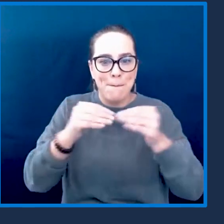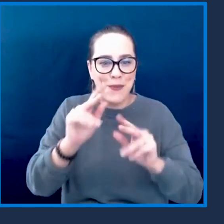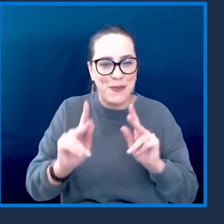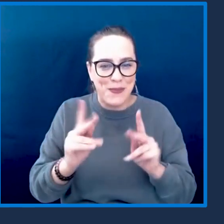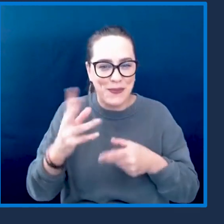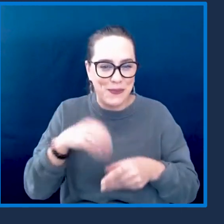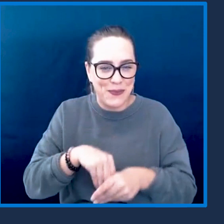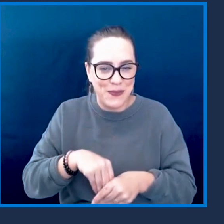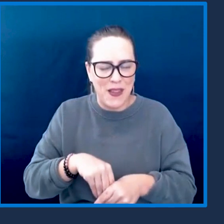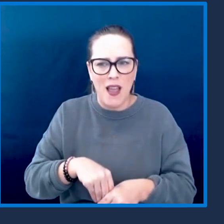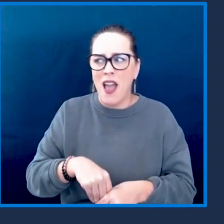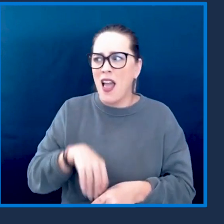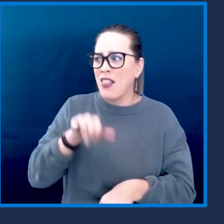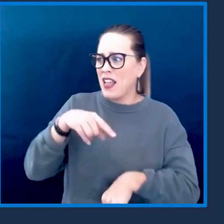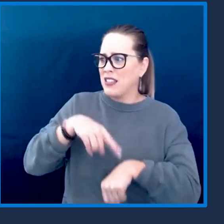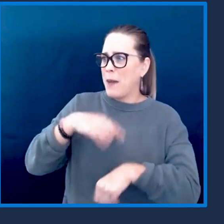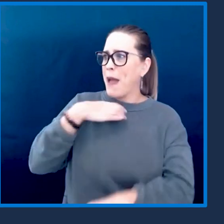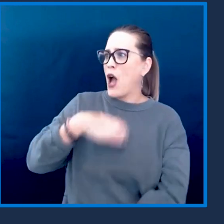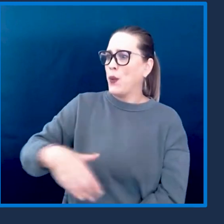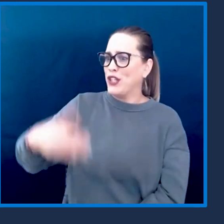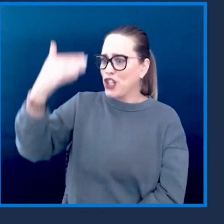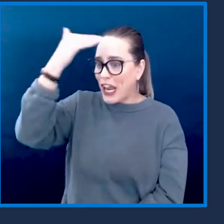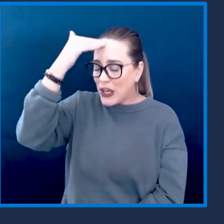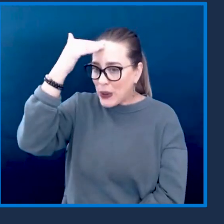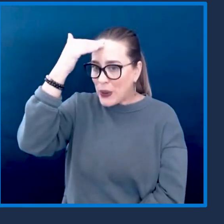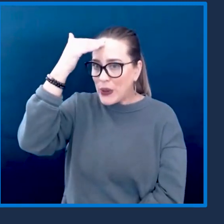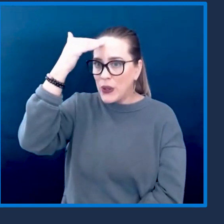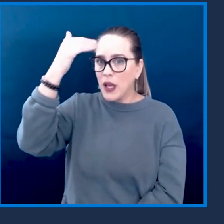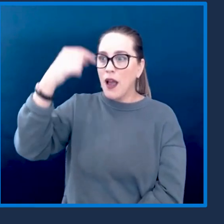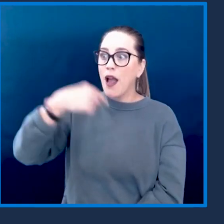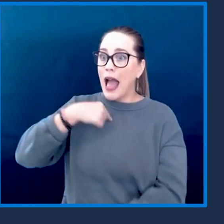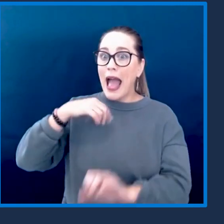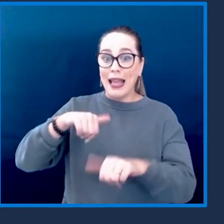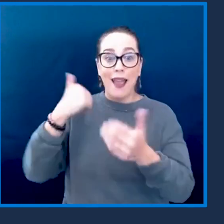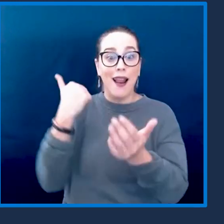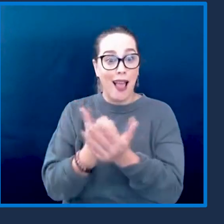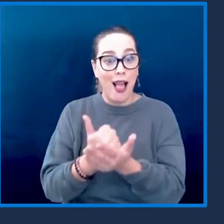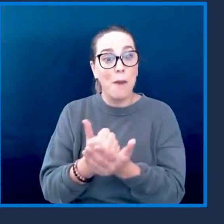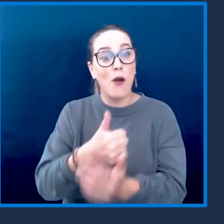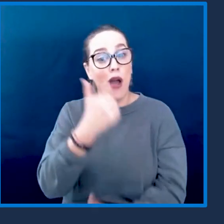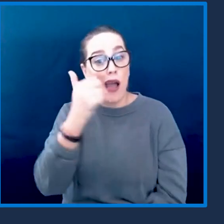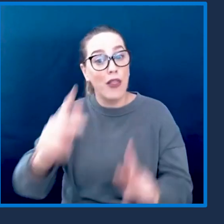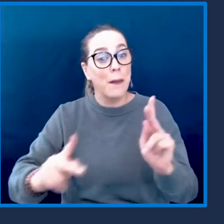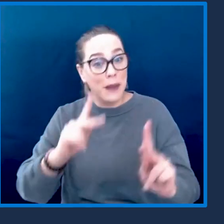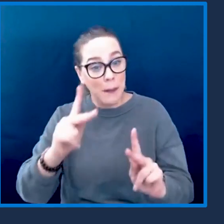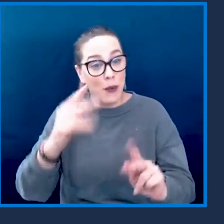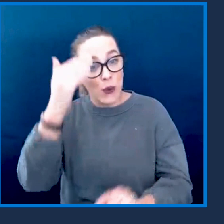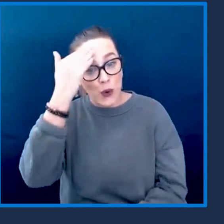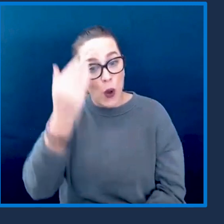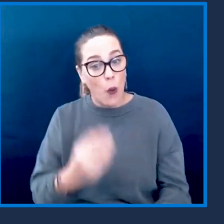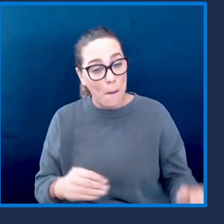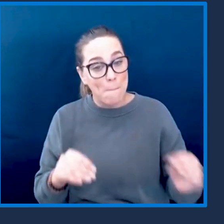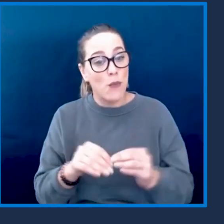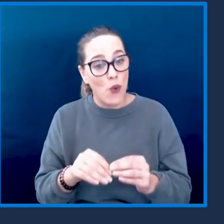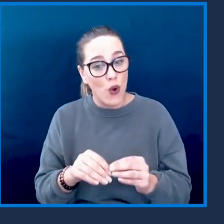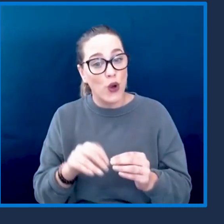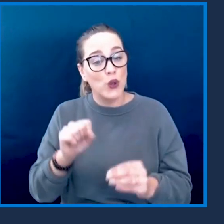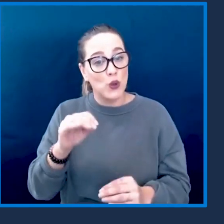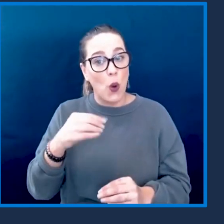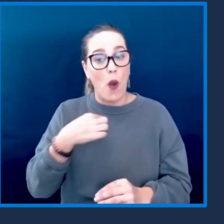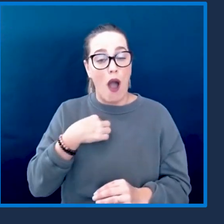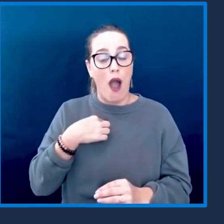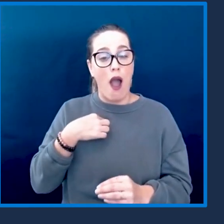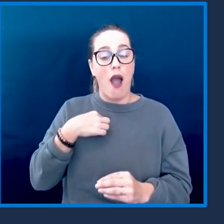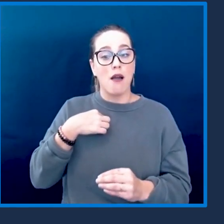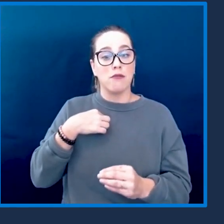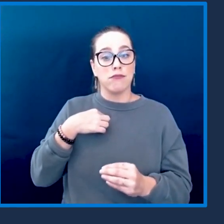other people know about this. And so I answered that call to start one up in my home office of Austin, Texas.